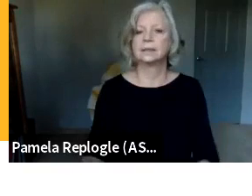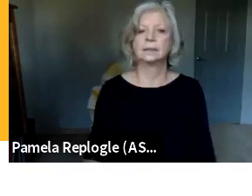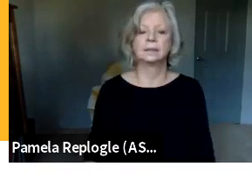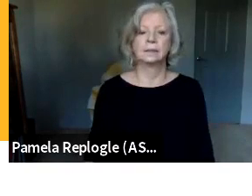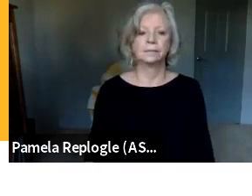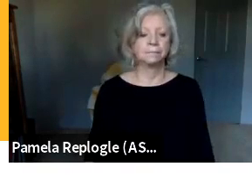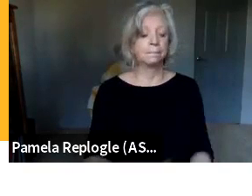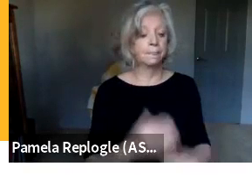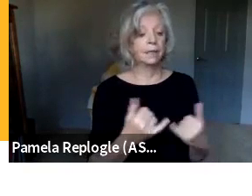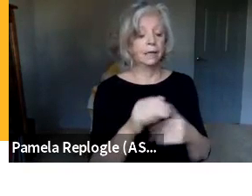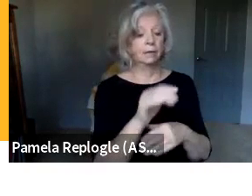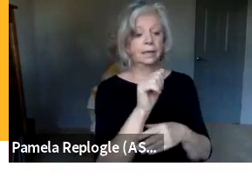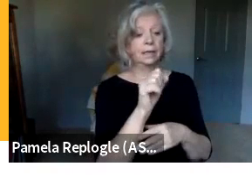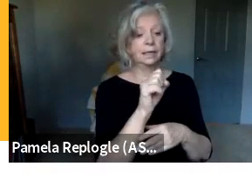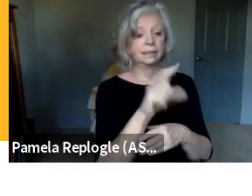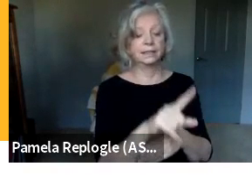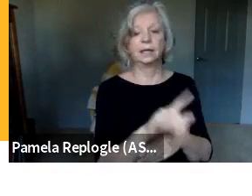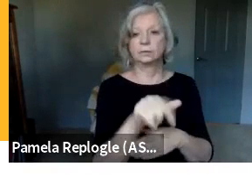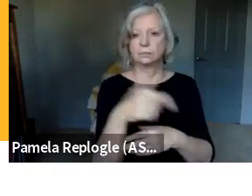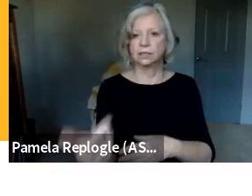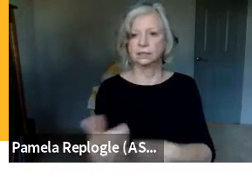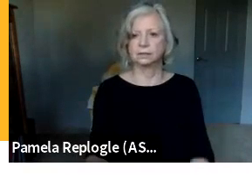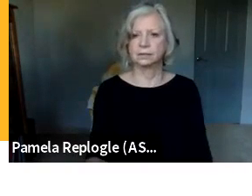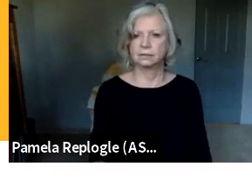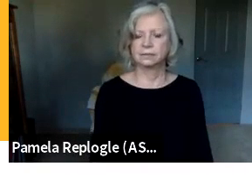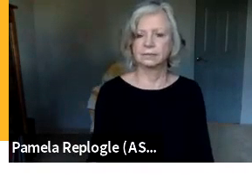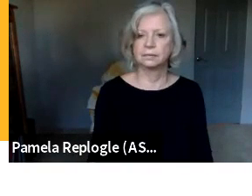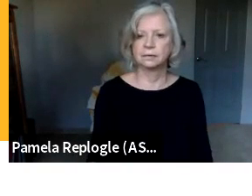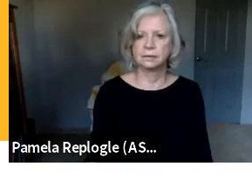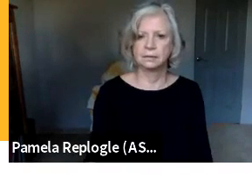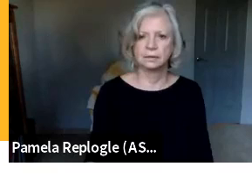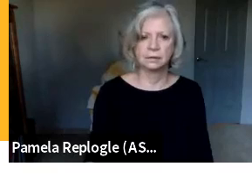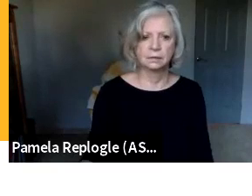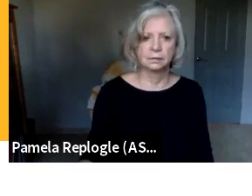ask the ASL interpreters to switch, please.